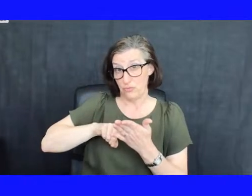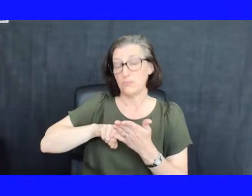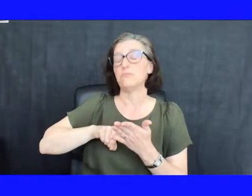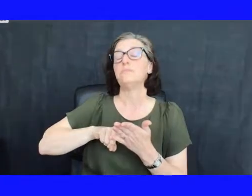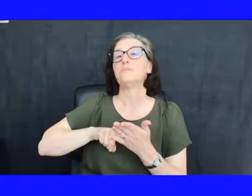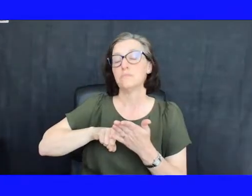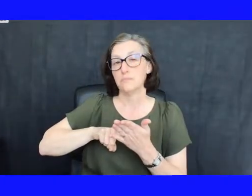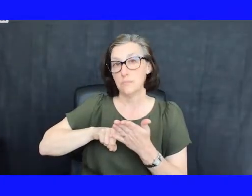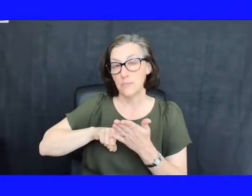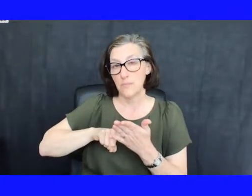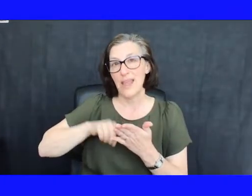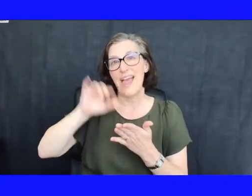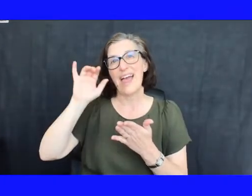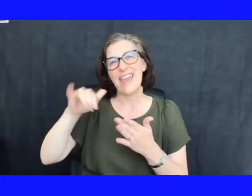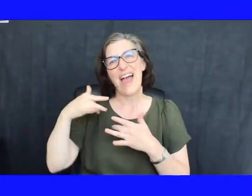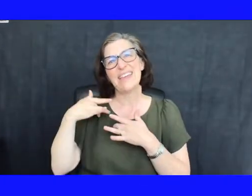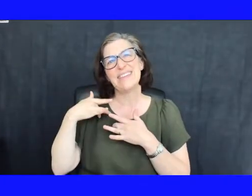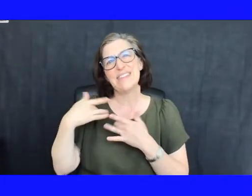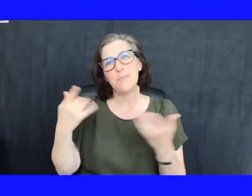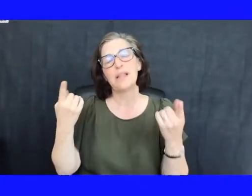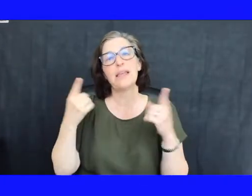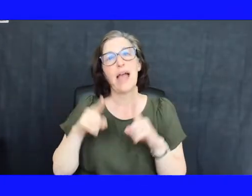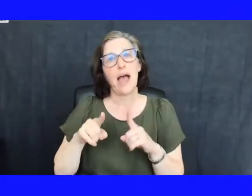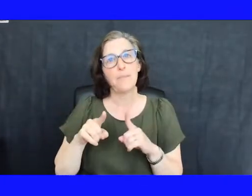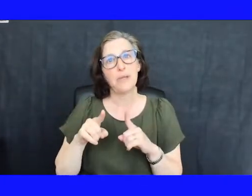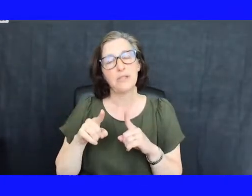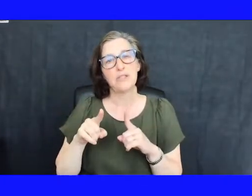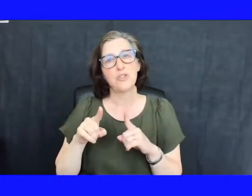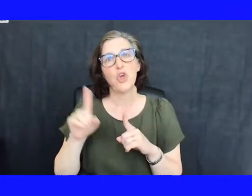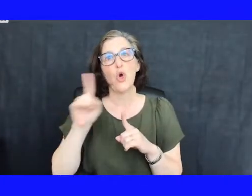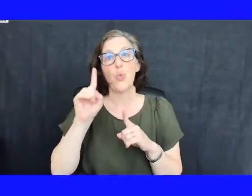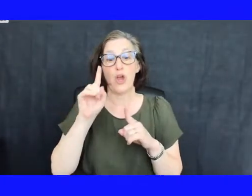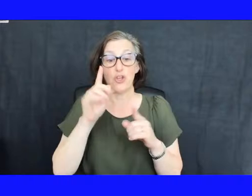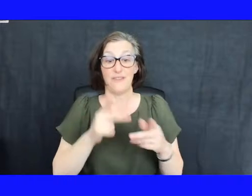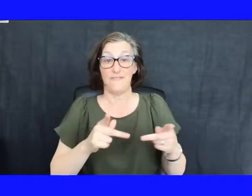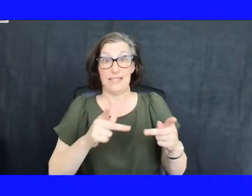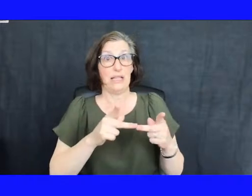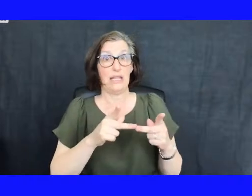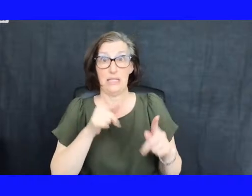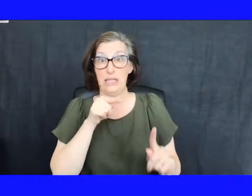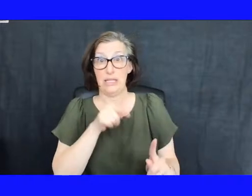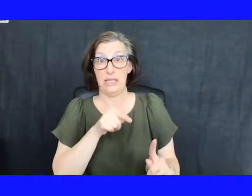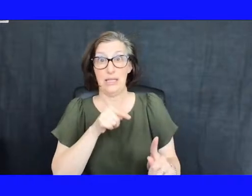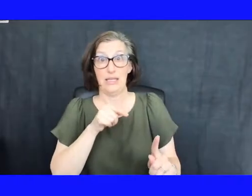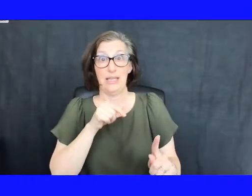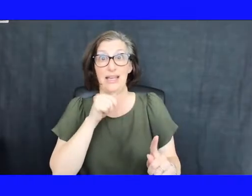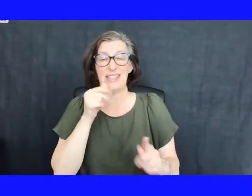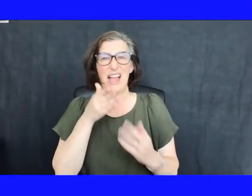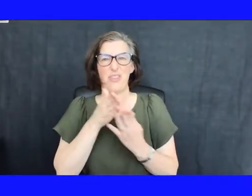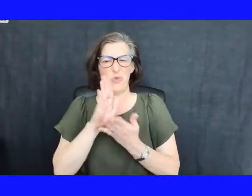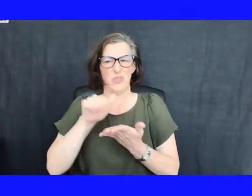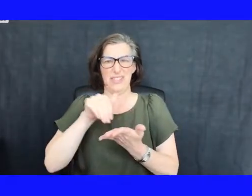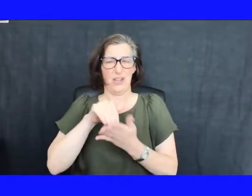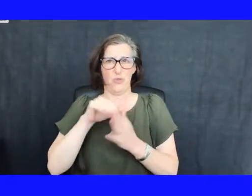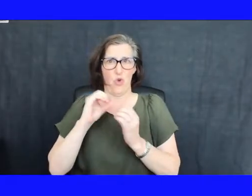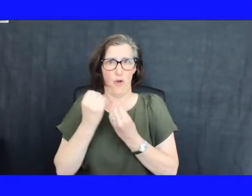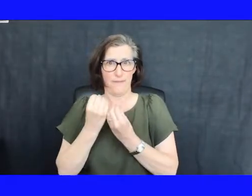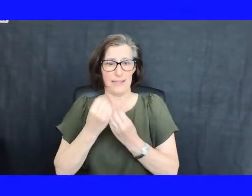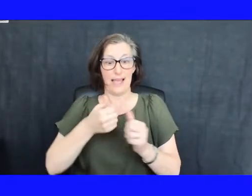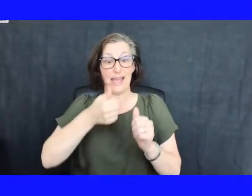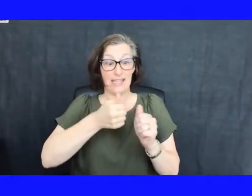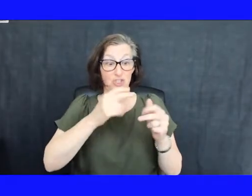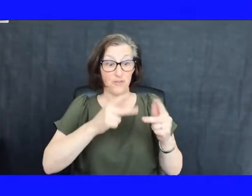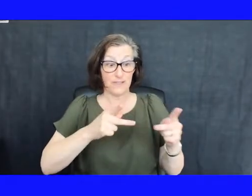is for the board is a clear explanation, because it is true. Matters It